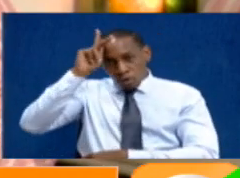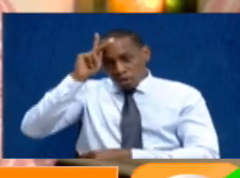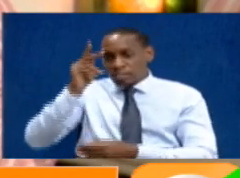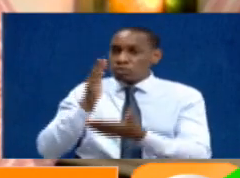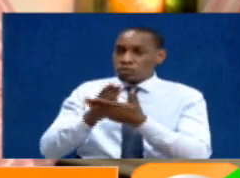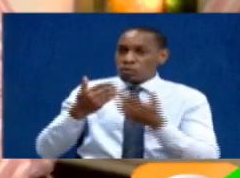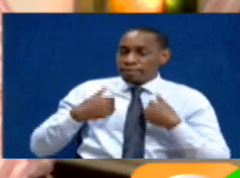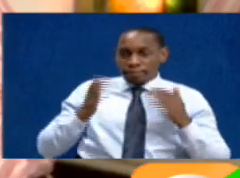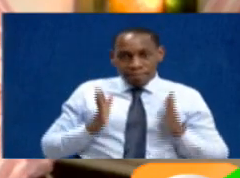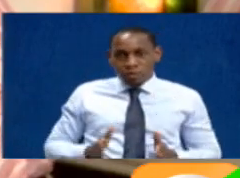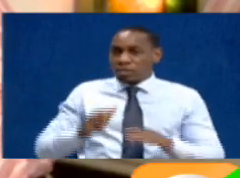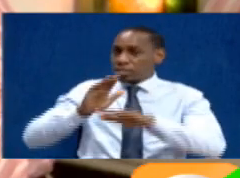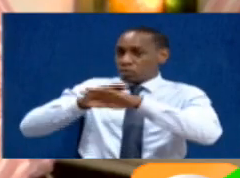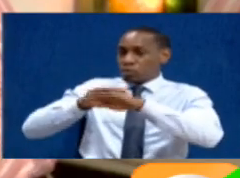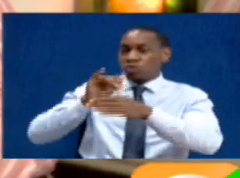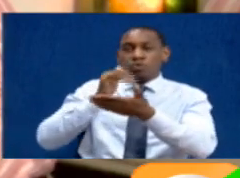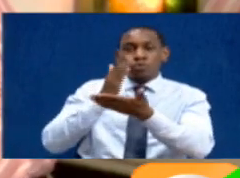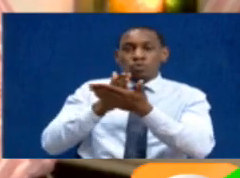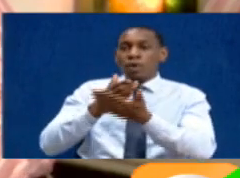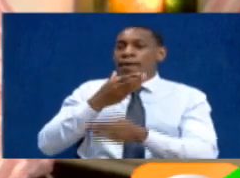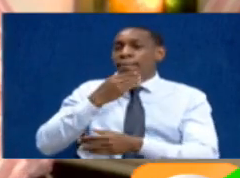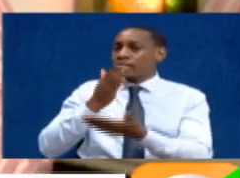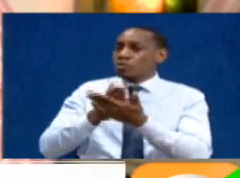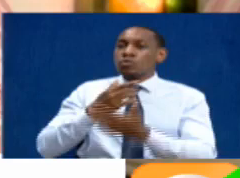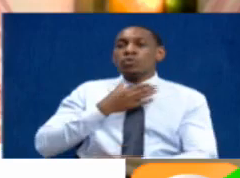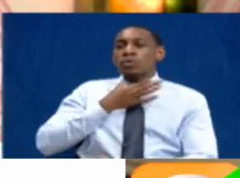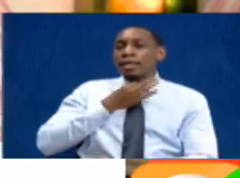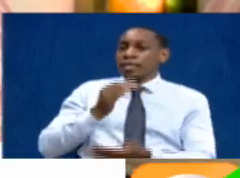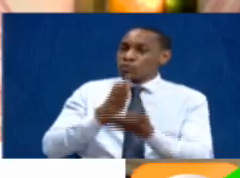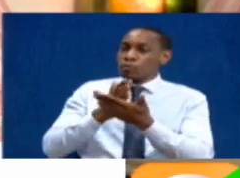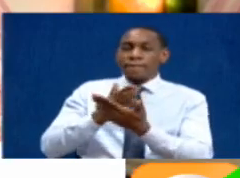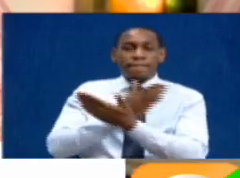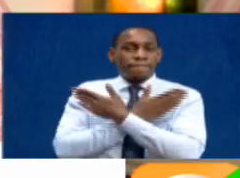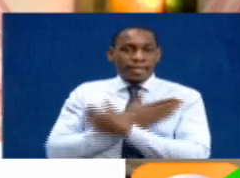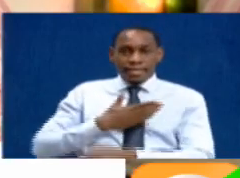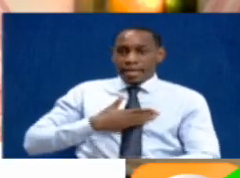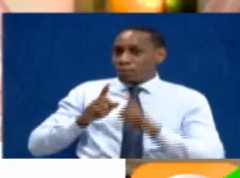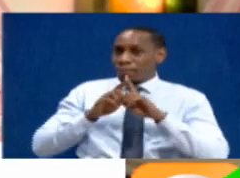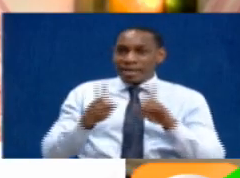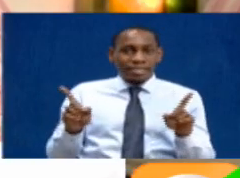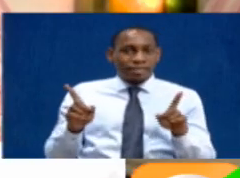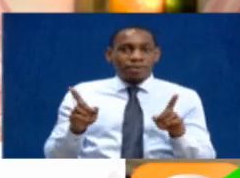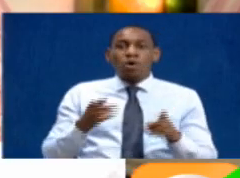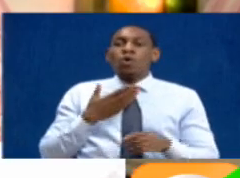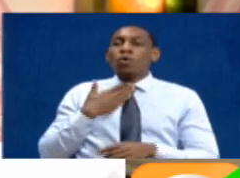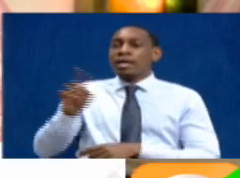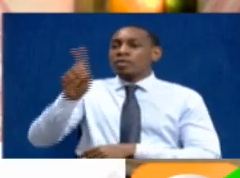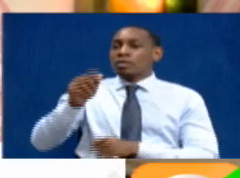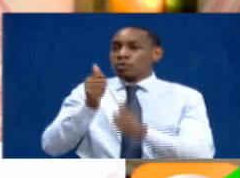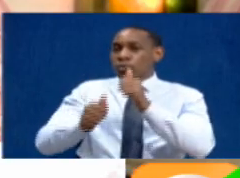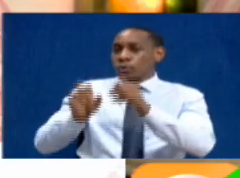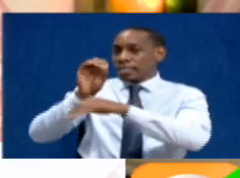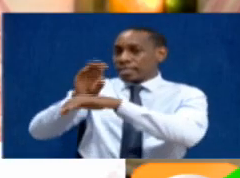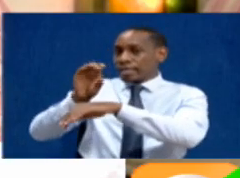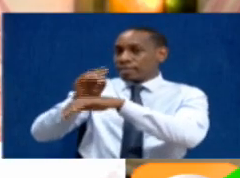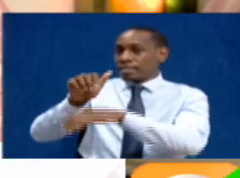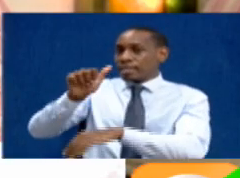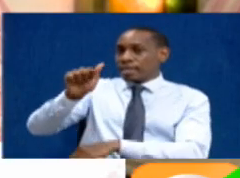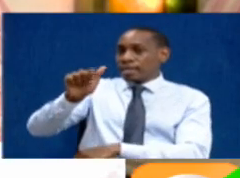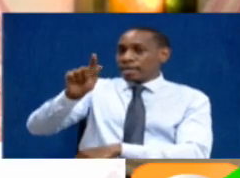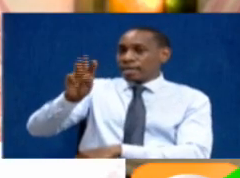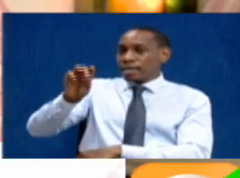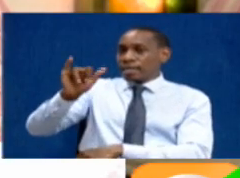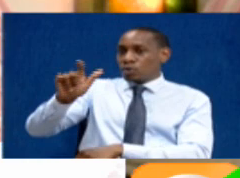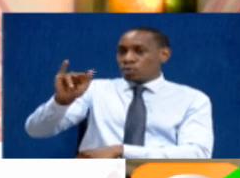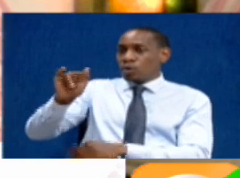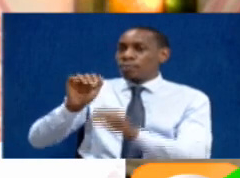He has the right, you know, he's a man of, I like him a lot. He's my friend. But, you know, but let me ask you, what advice can Atwoli give to the president,